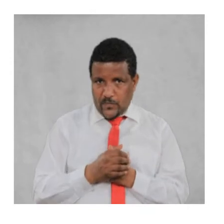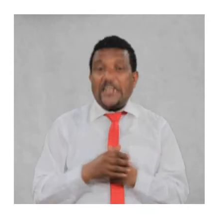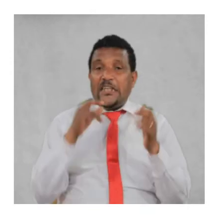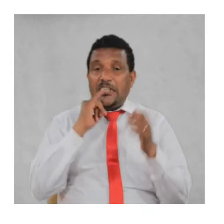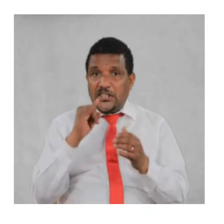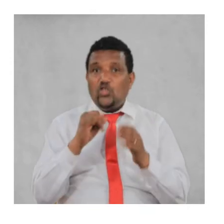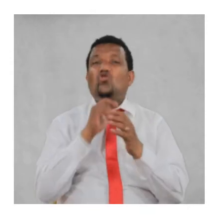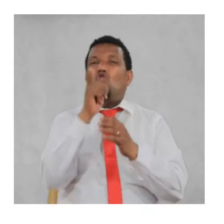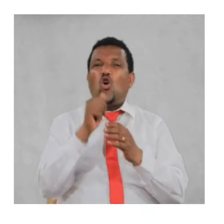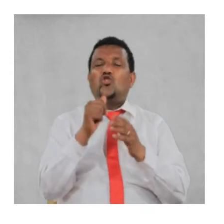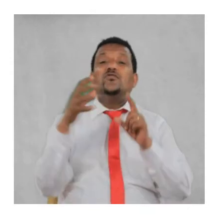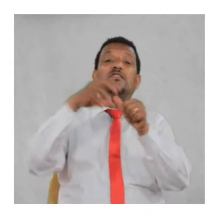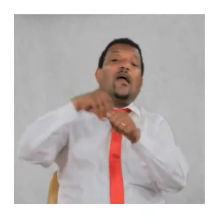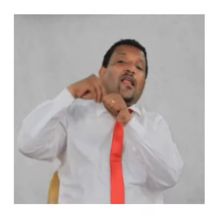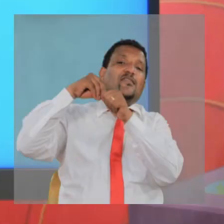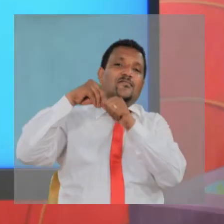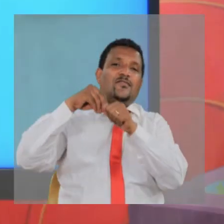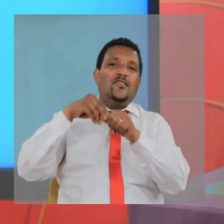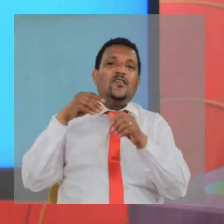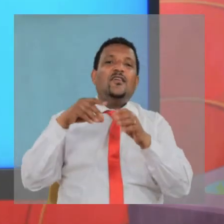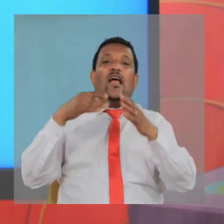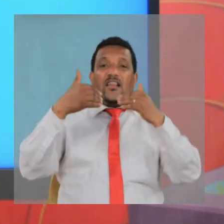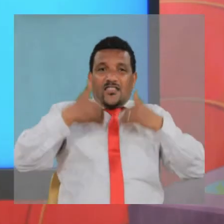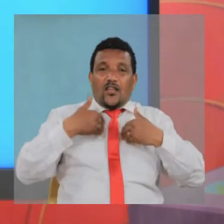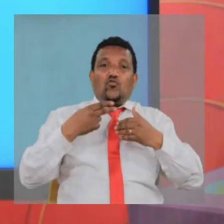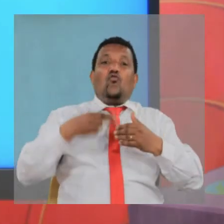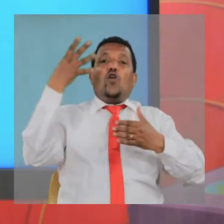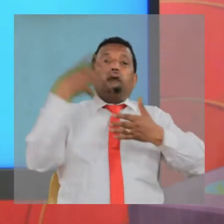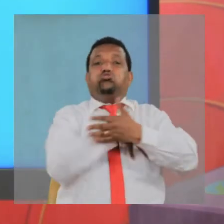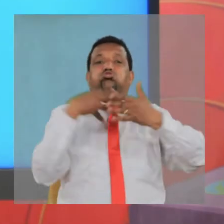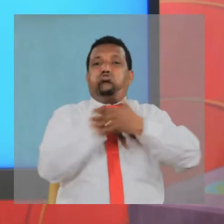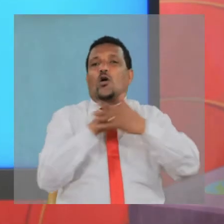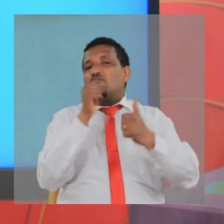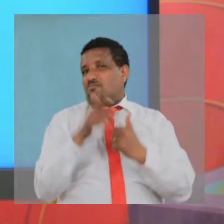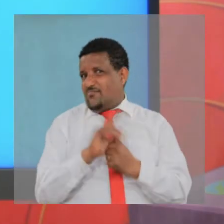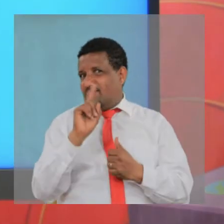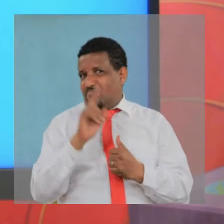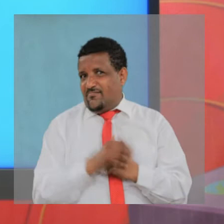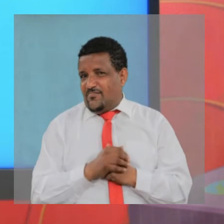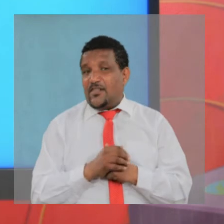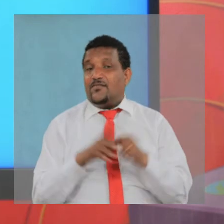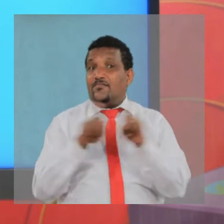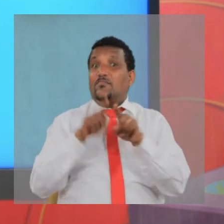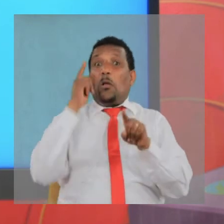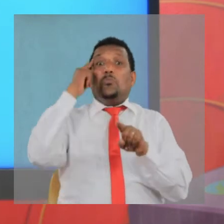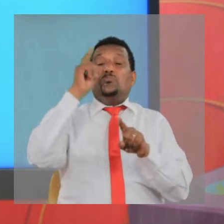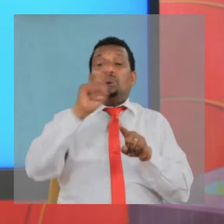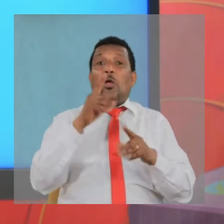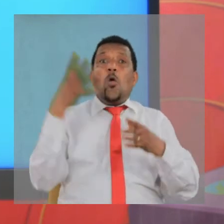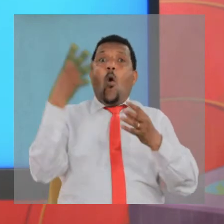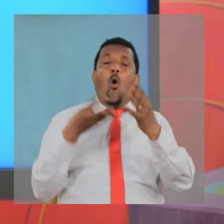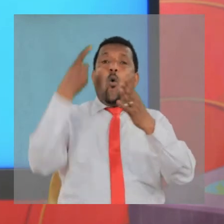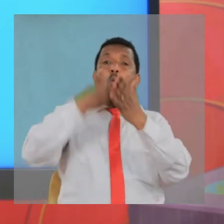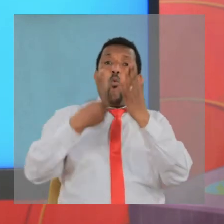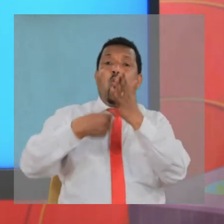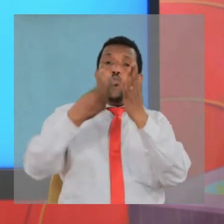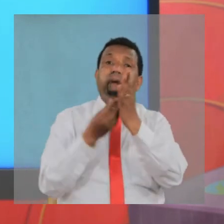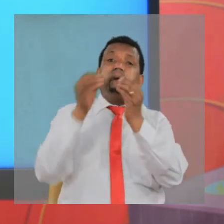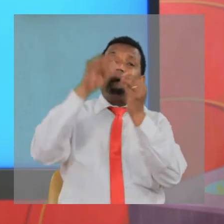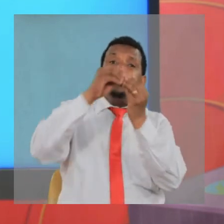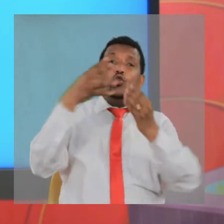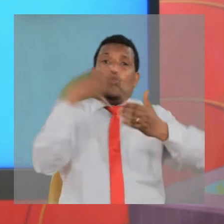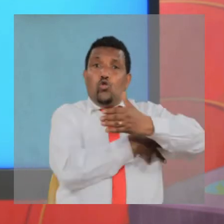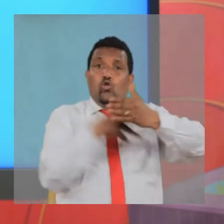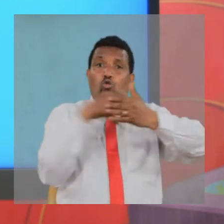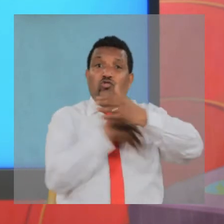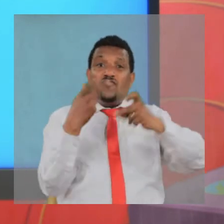is not a guarantee for the existence of higher revenue. By default, we thought that with increase in price of a commodity, total revenue of the